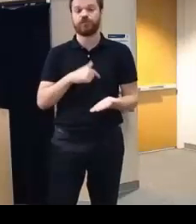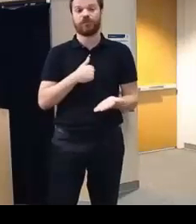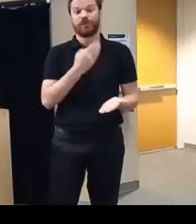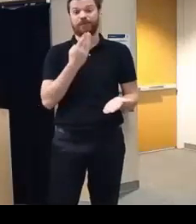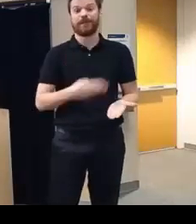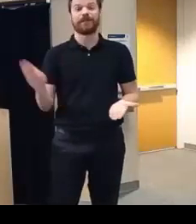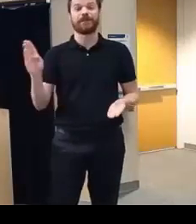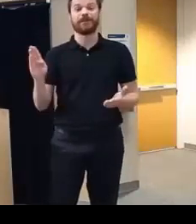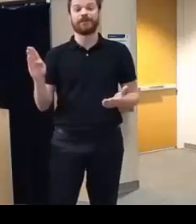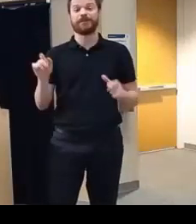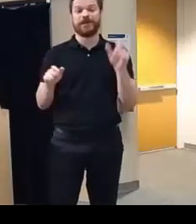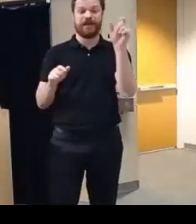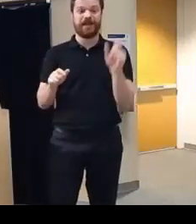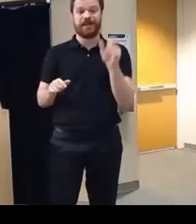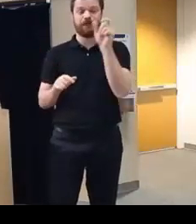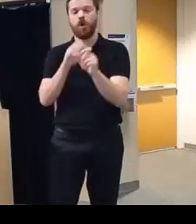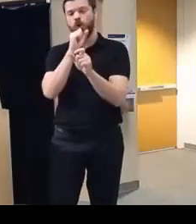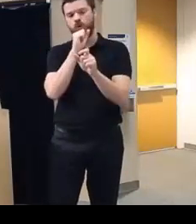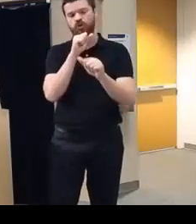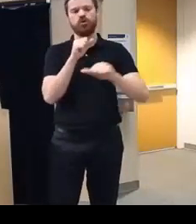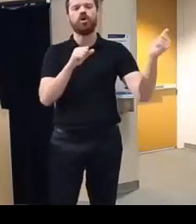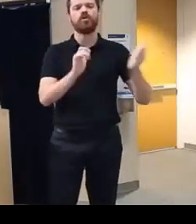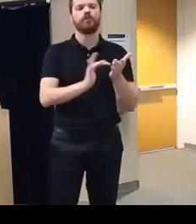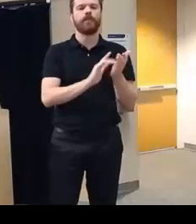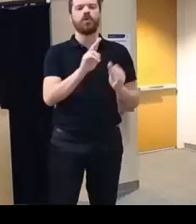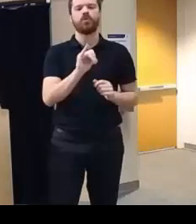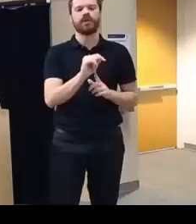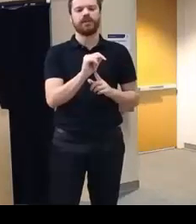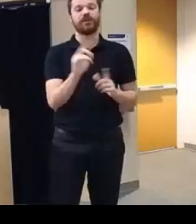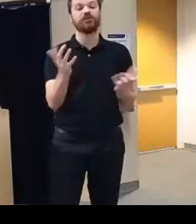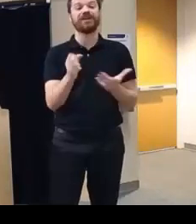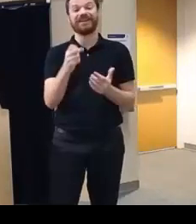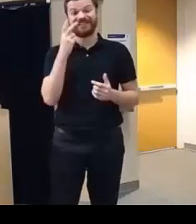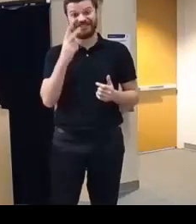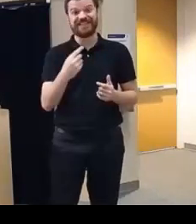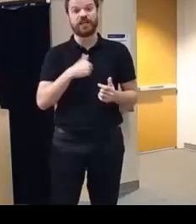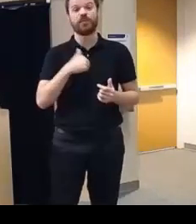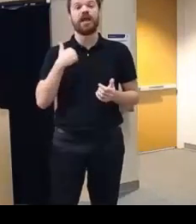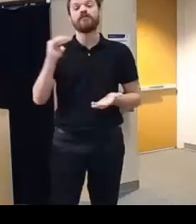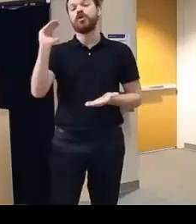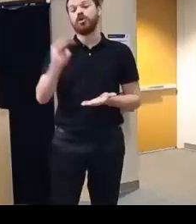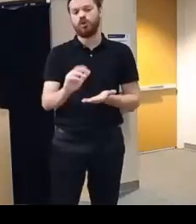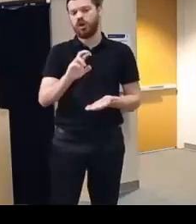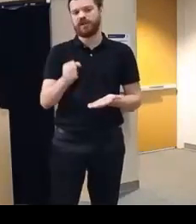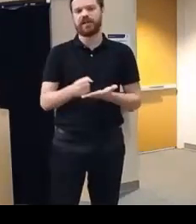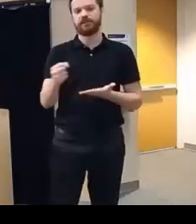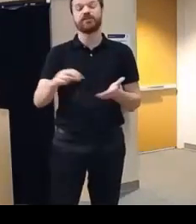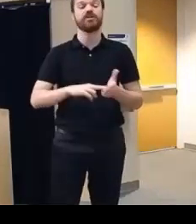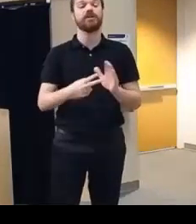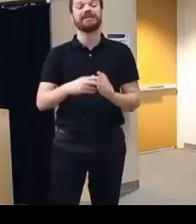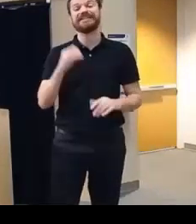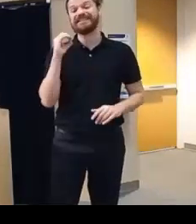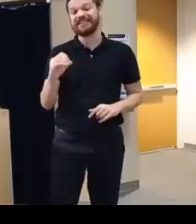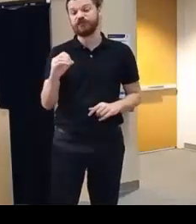blue little columns, and the orange columns are all other medical units. And what you can see is that we have lower readmission rates. We don't have